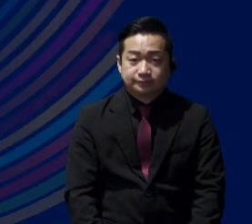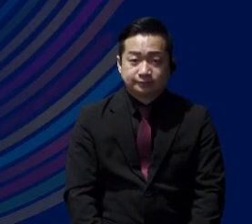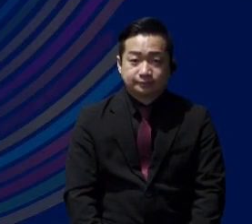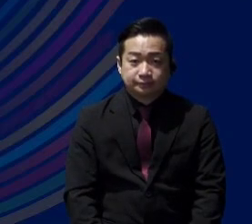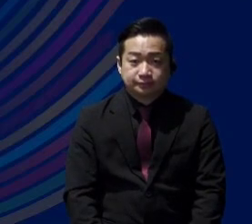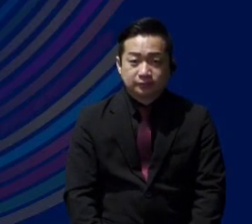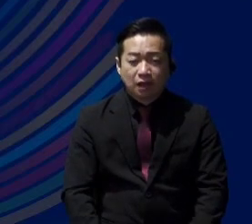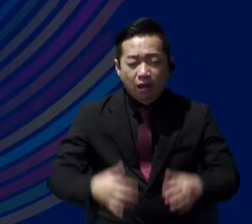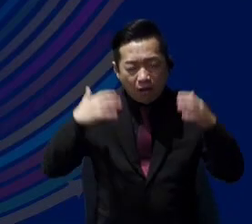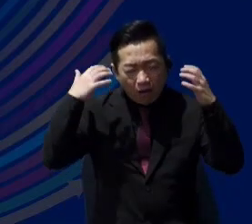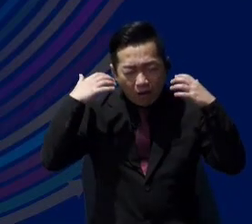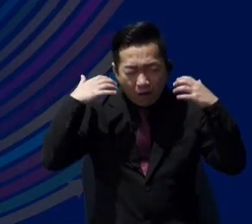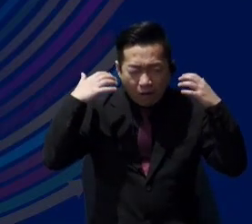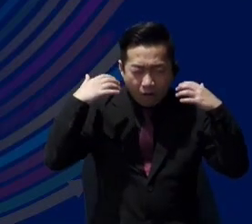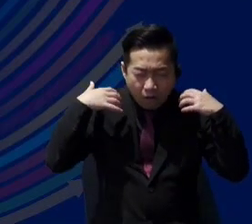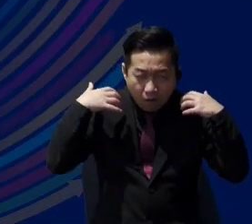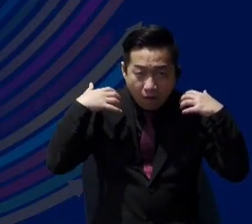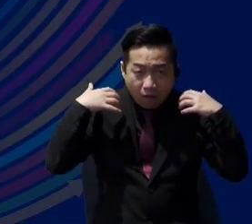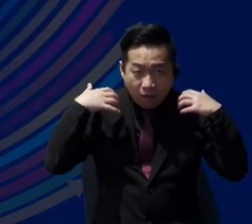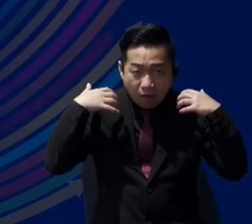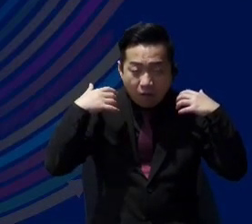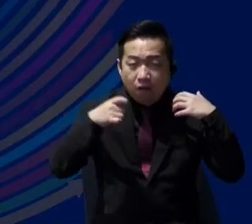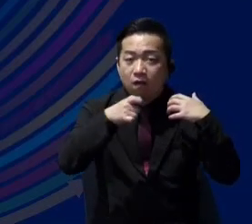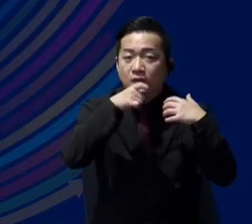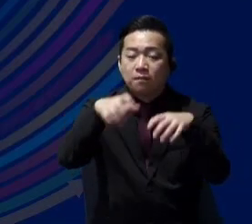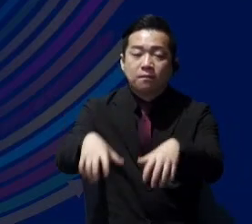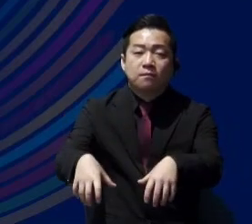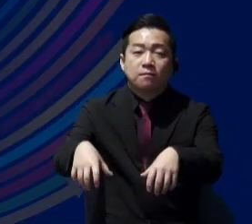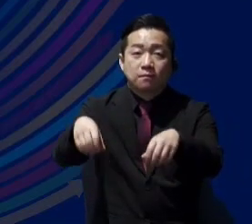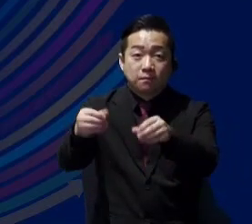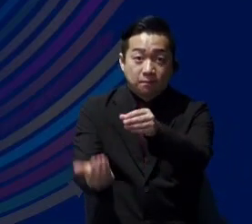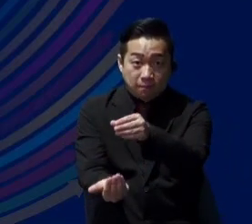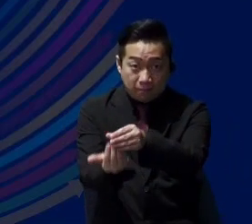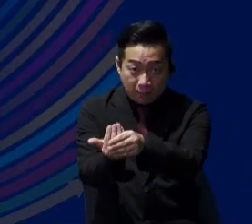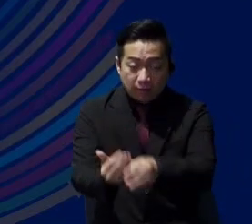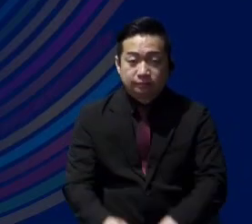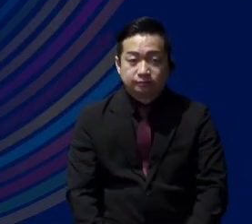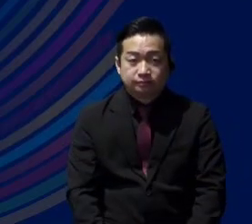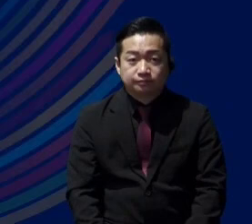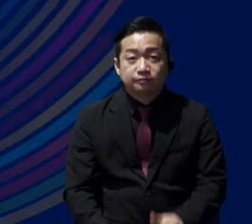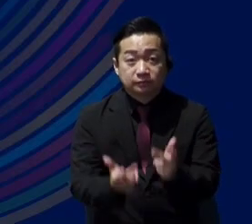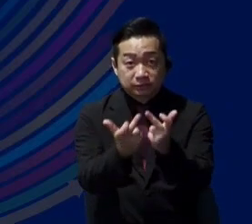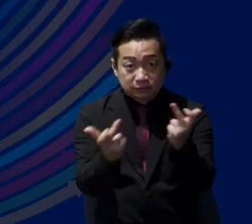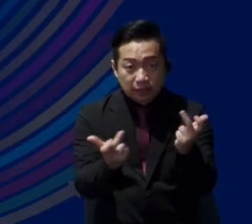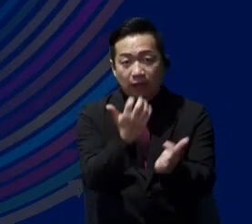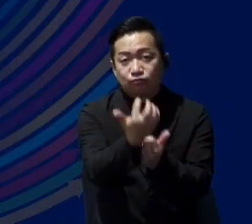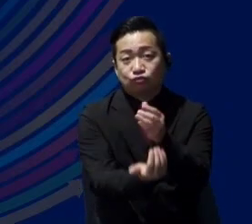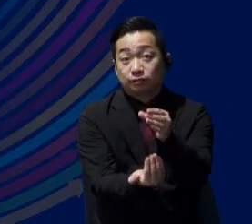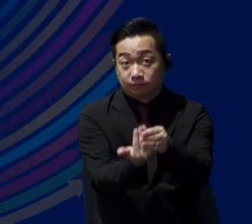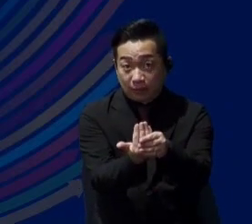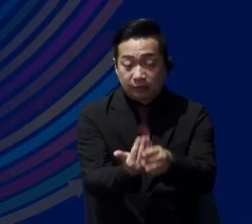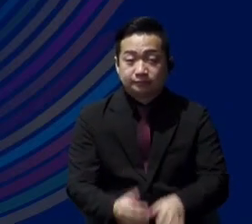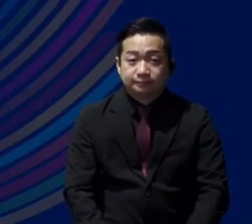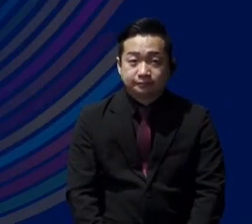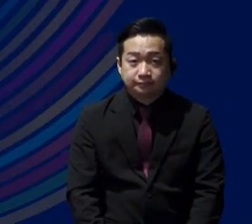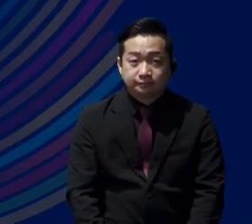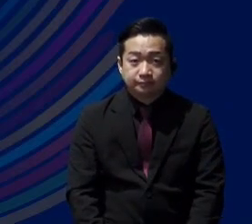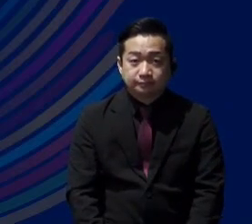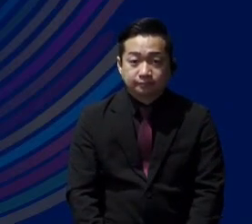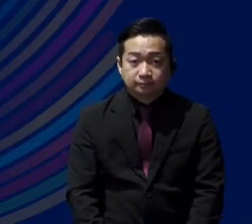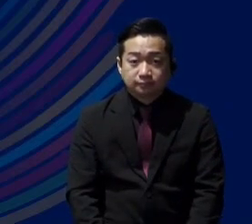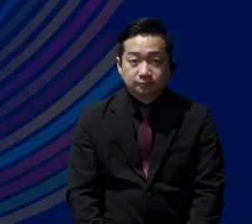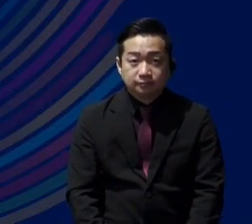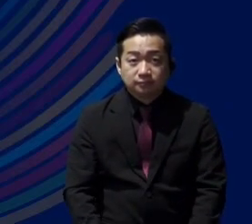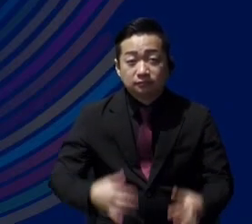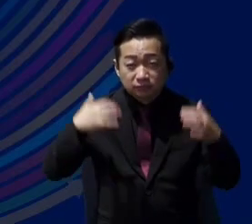wildfires. But the landscape change that is related to that is really about deforestation, desertification, it's